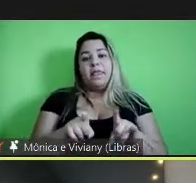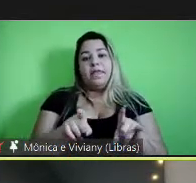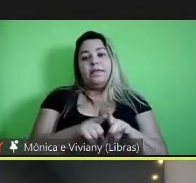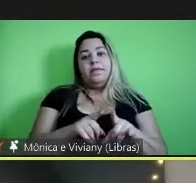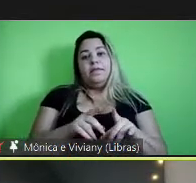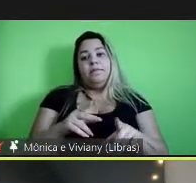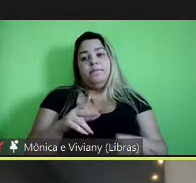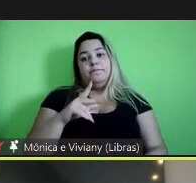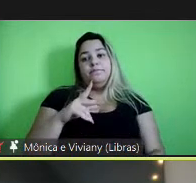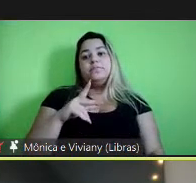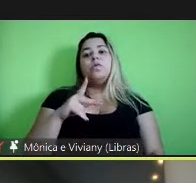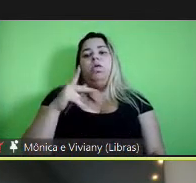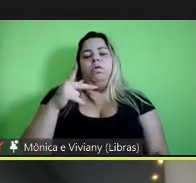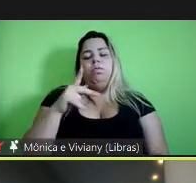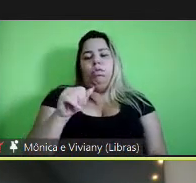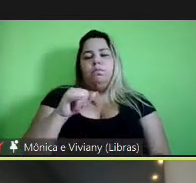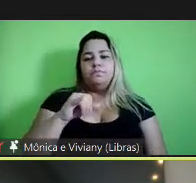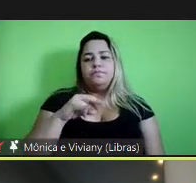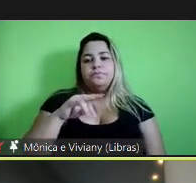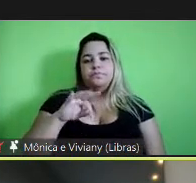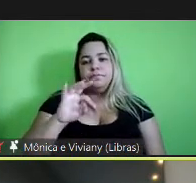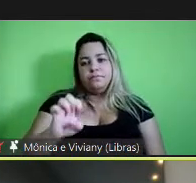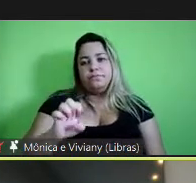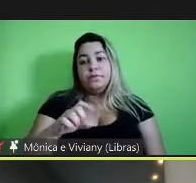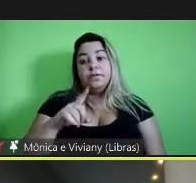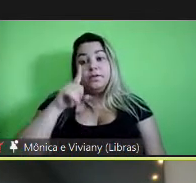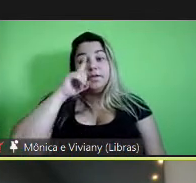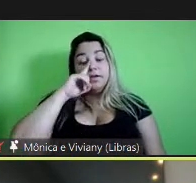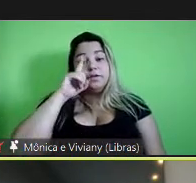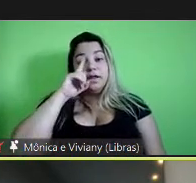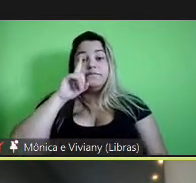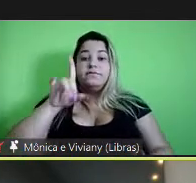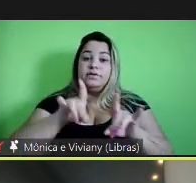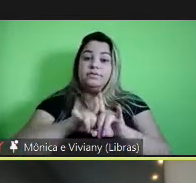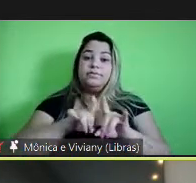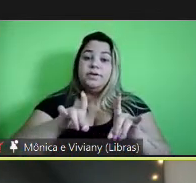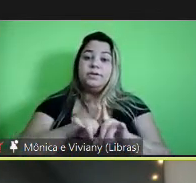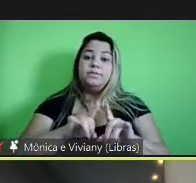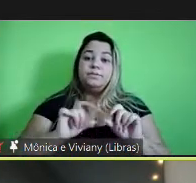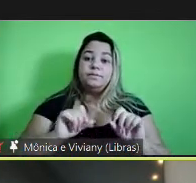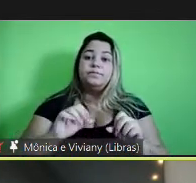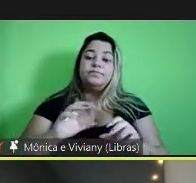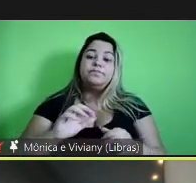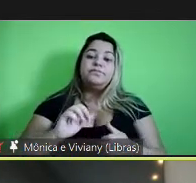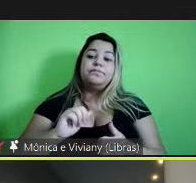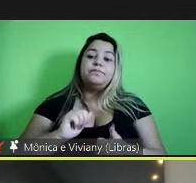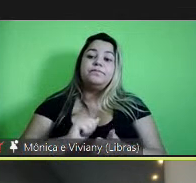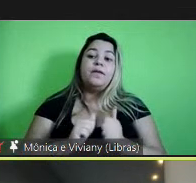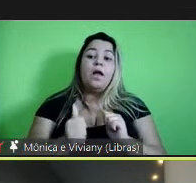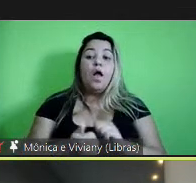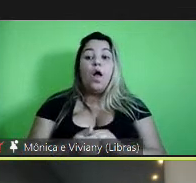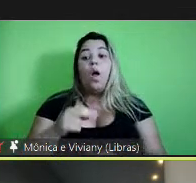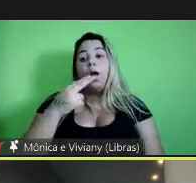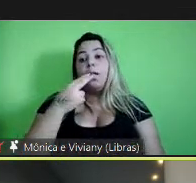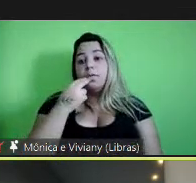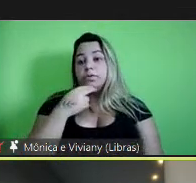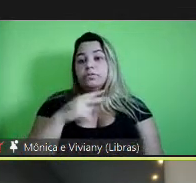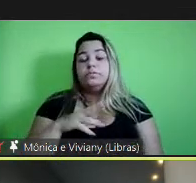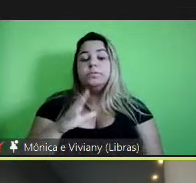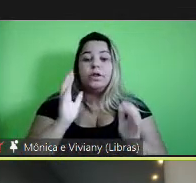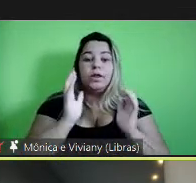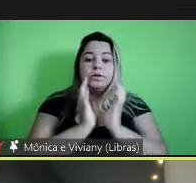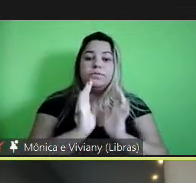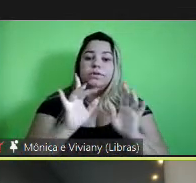here trying to take care of the chronic and more severe patients, and we did many classifications for